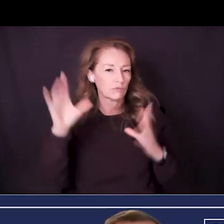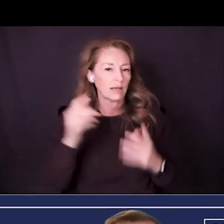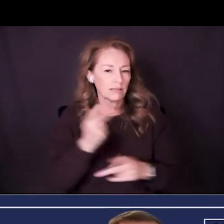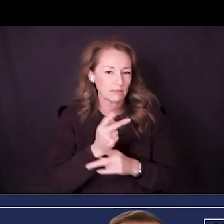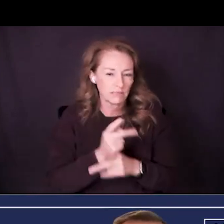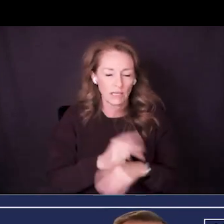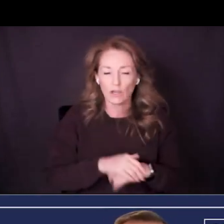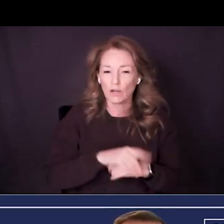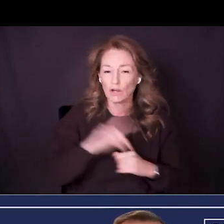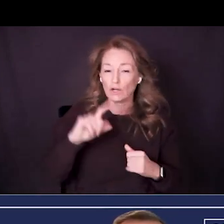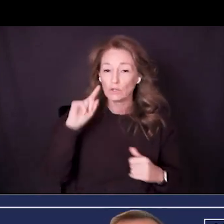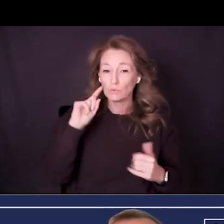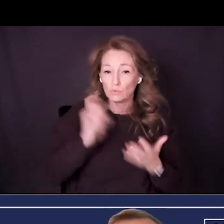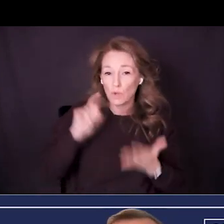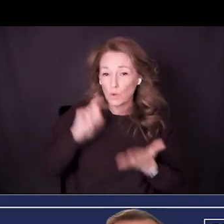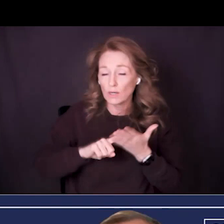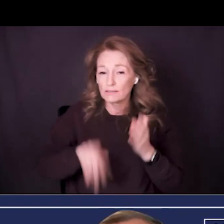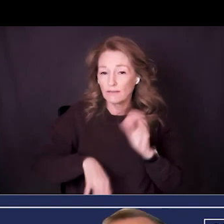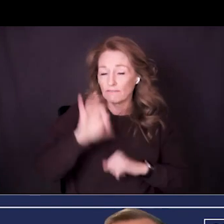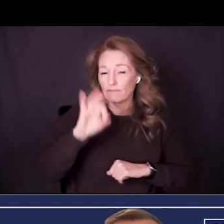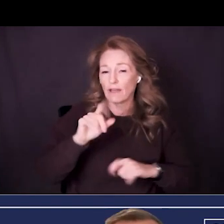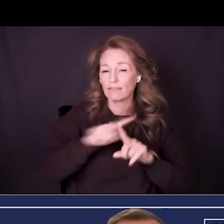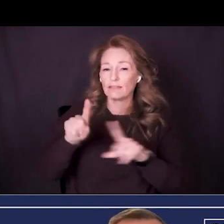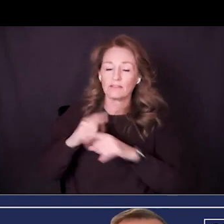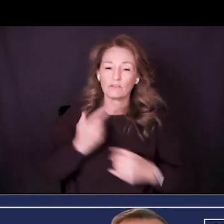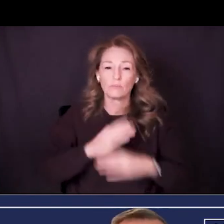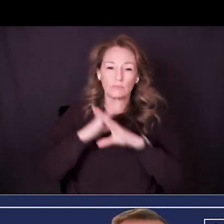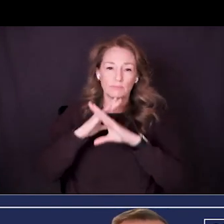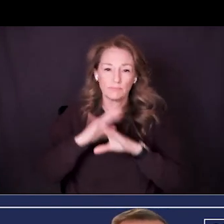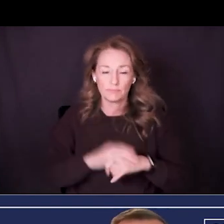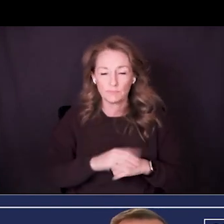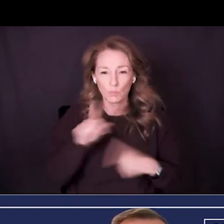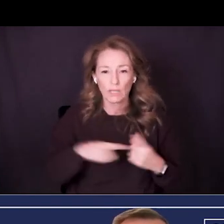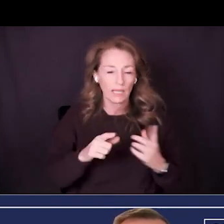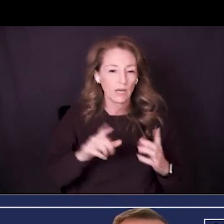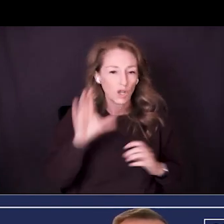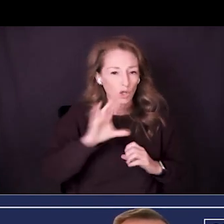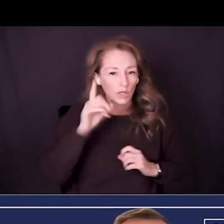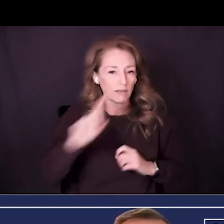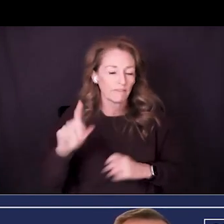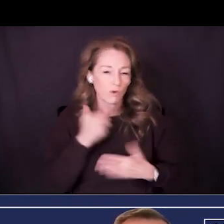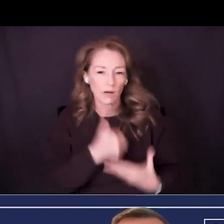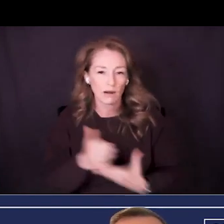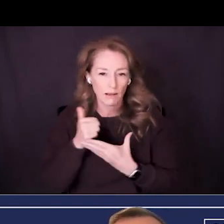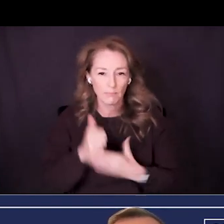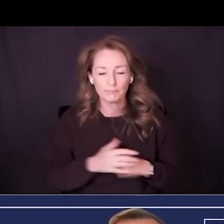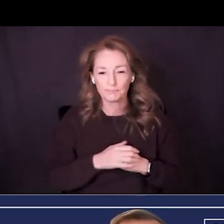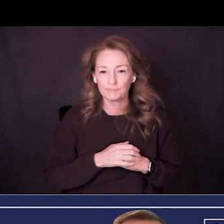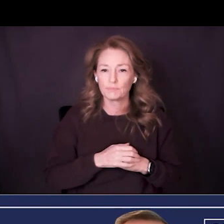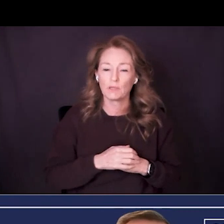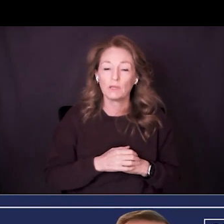barriers to seeking help and some of the motivators also and facilitators for seeking help among these populations, to